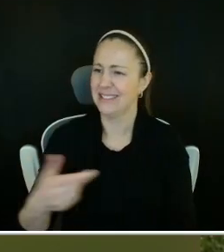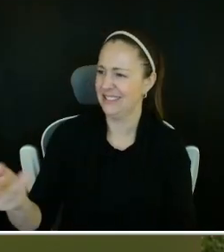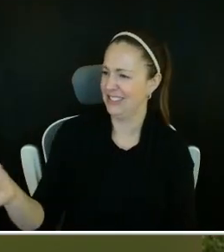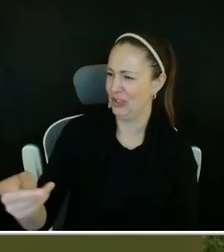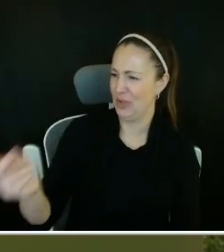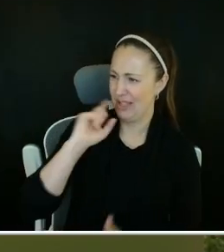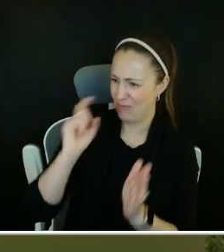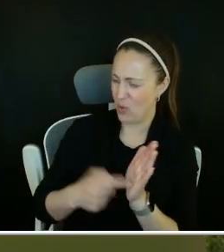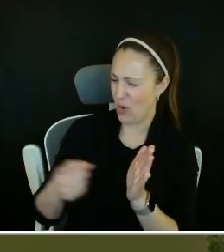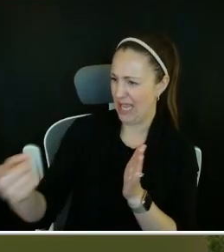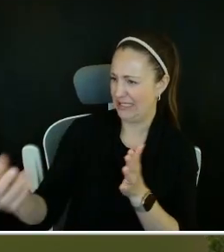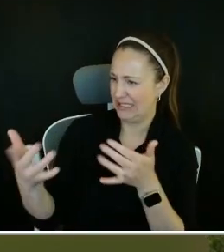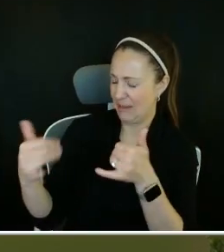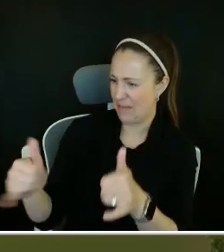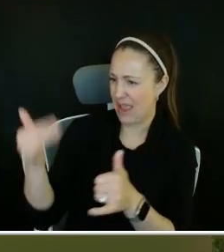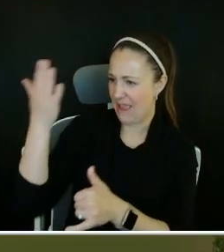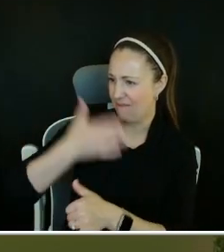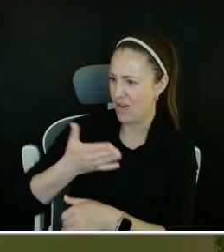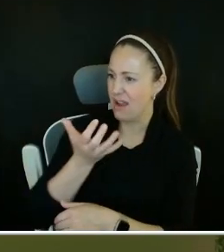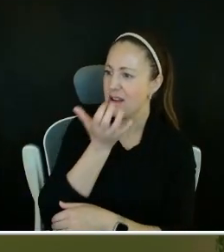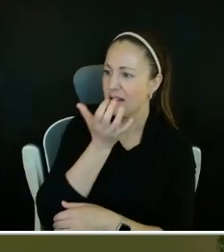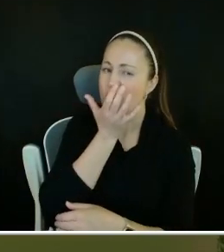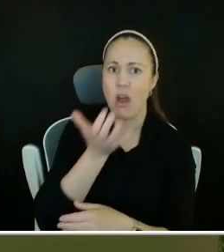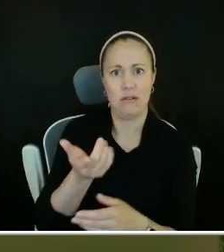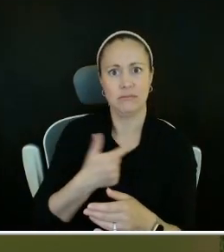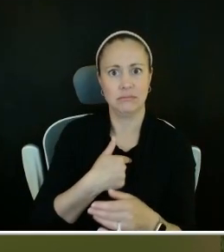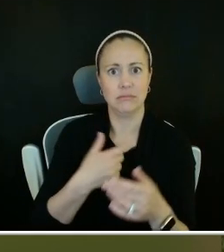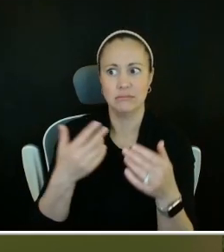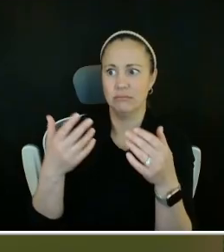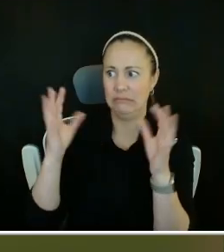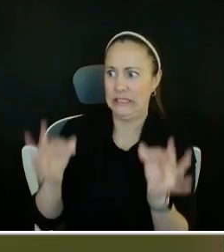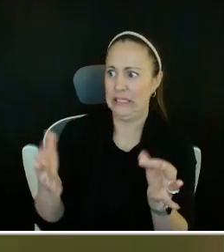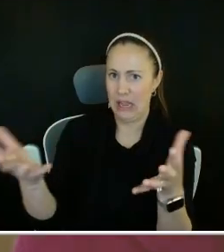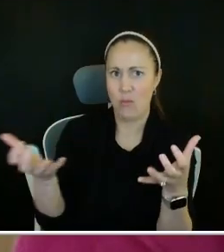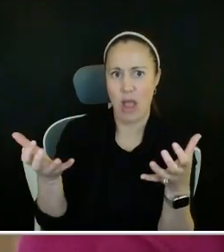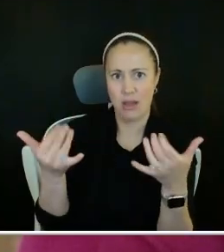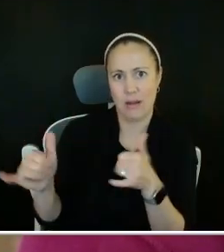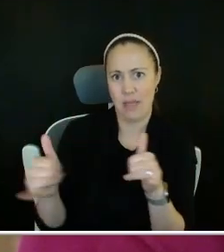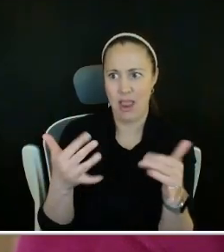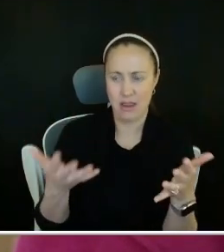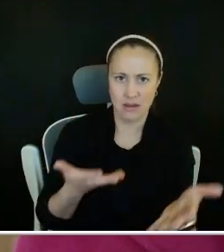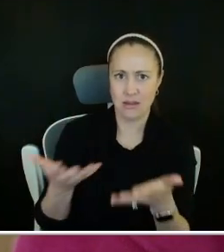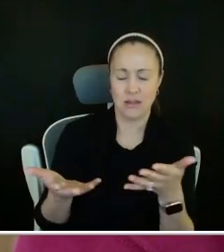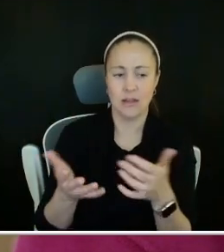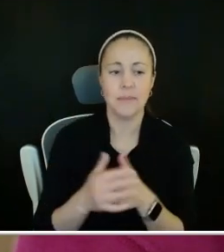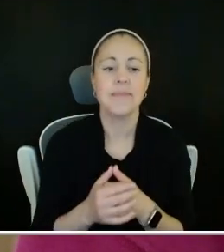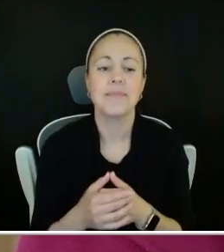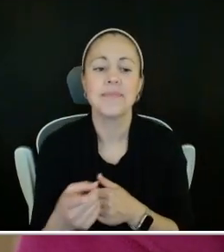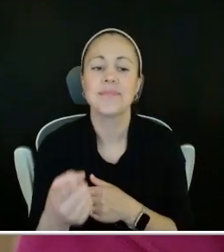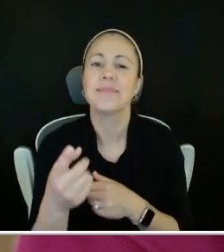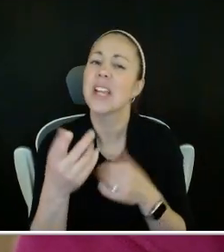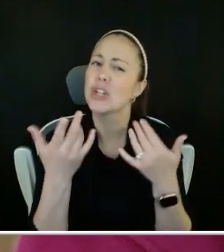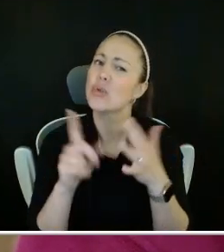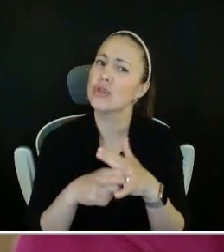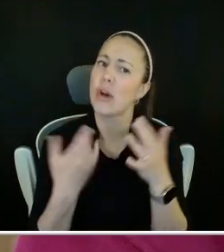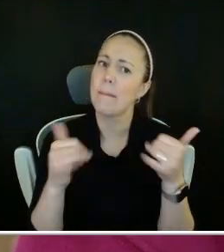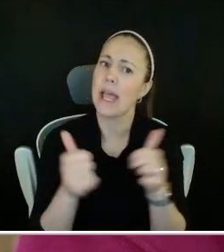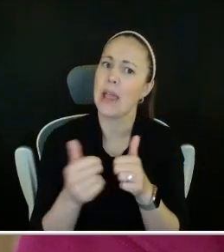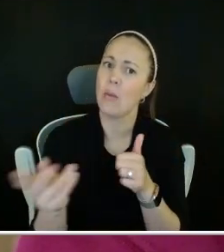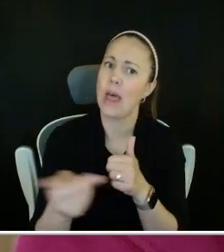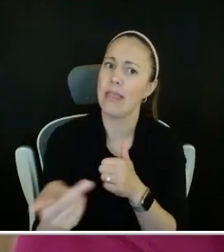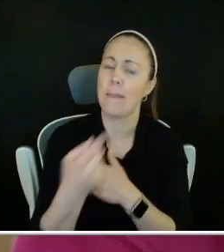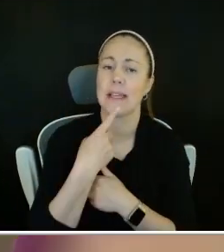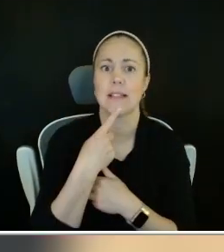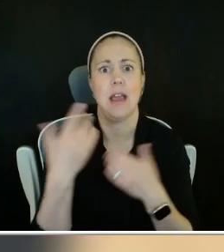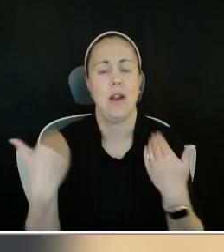just in the blood. So I started playing catch with them, and I've always had like a really strong arm, and they were like, we got to get you signed up